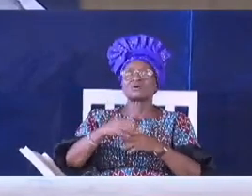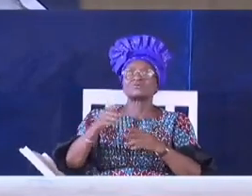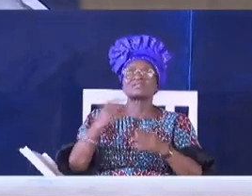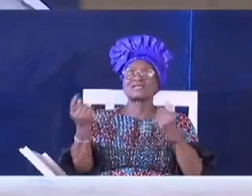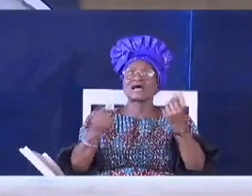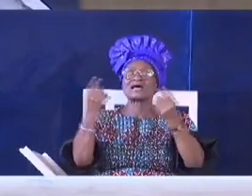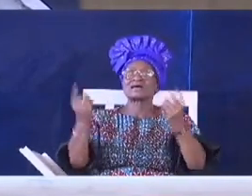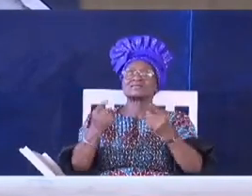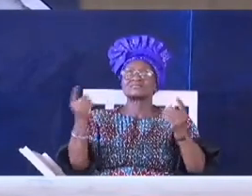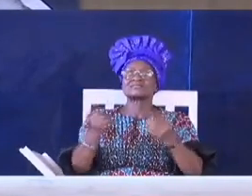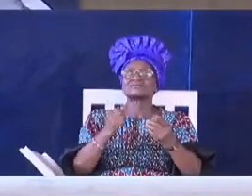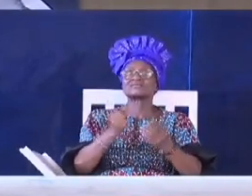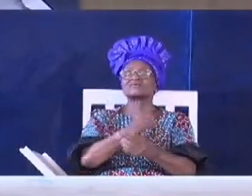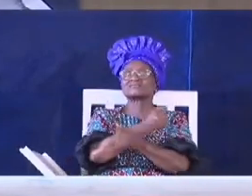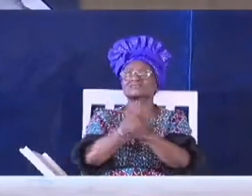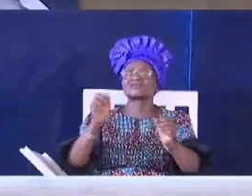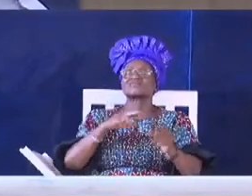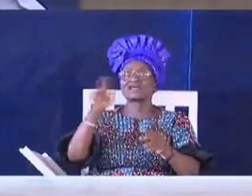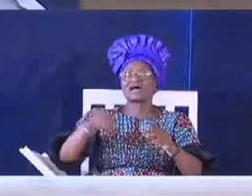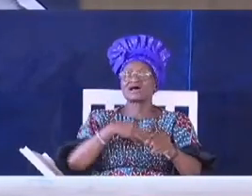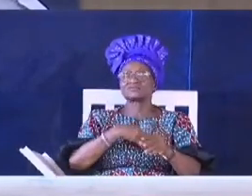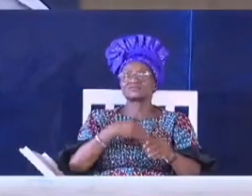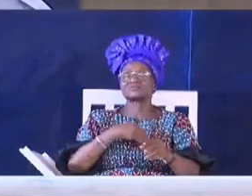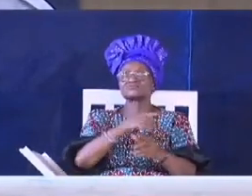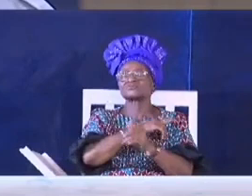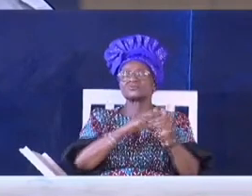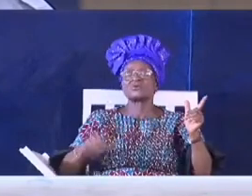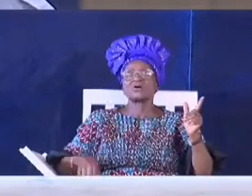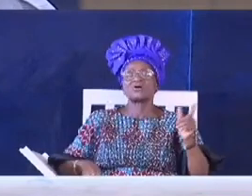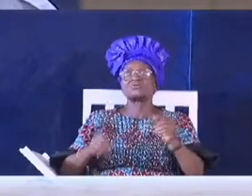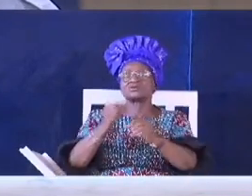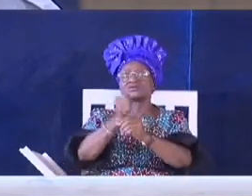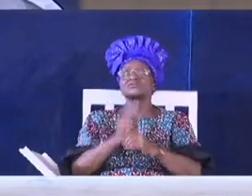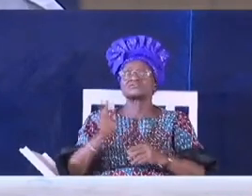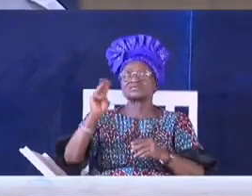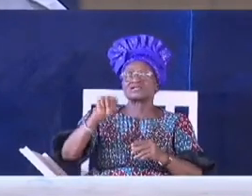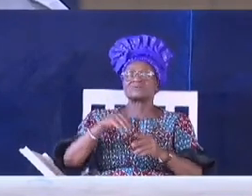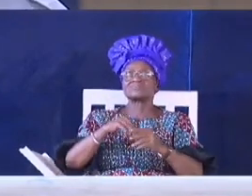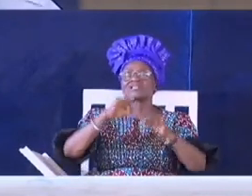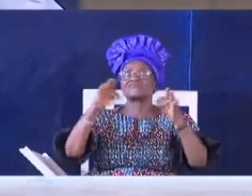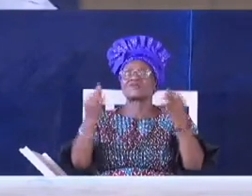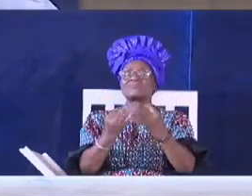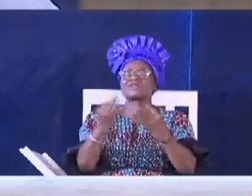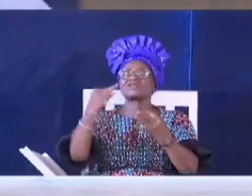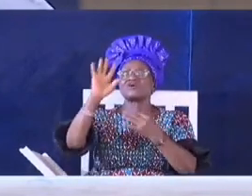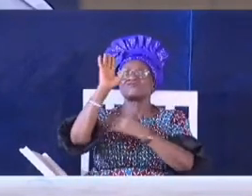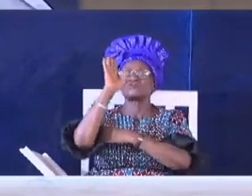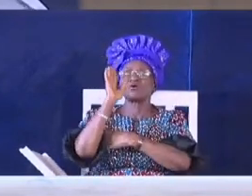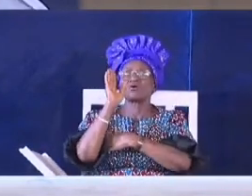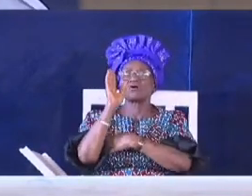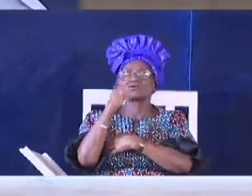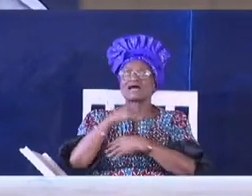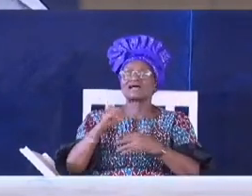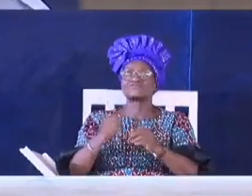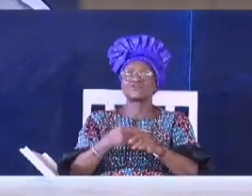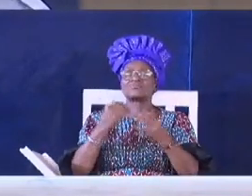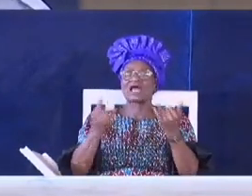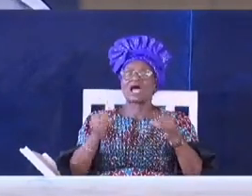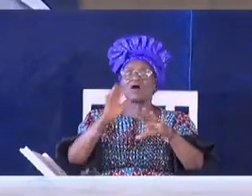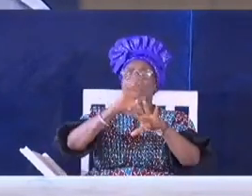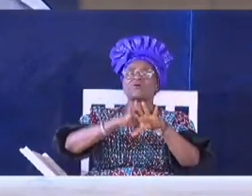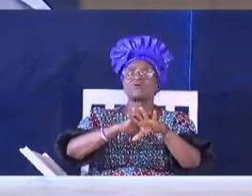sins. Save their souls, Lord. Receive them into the family of God. And from now